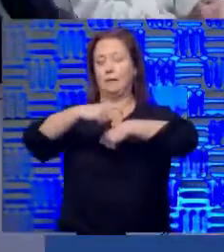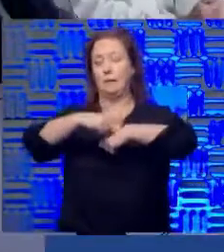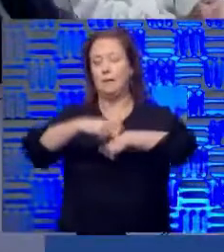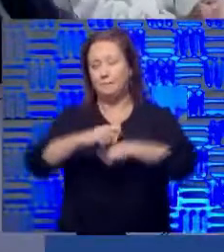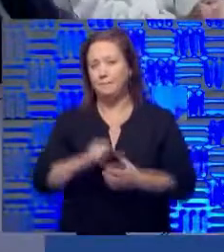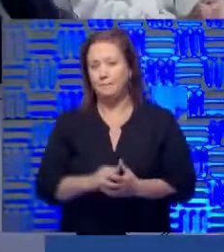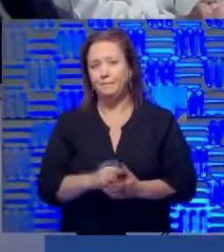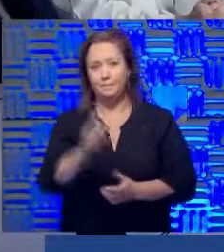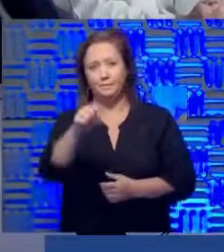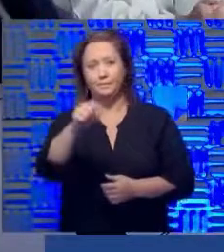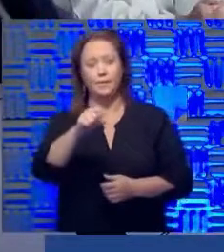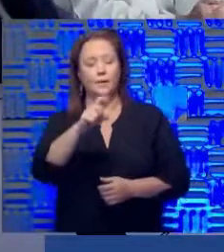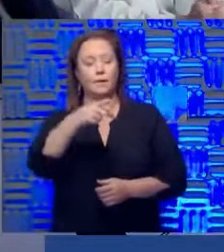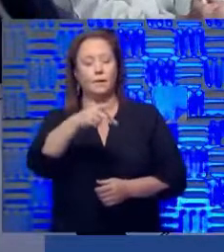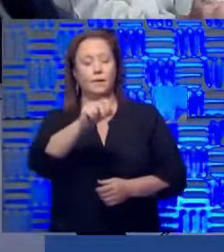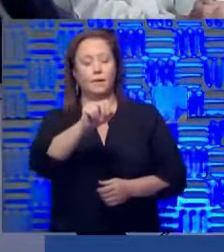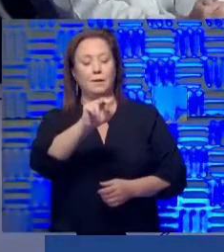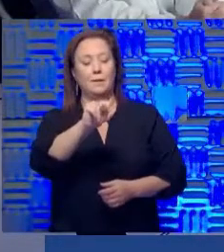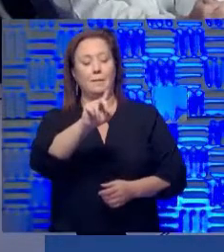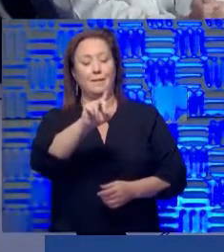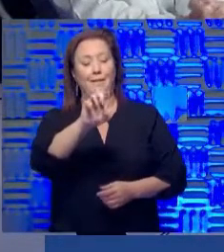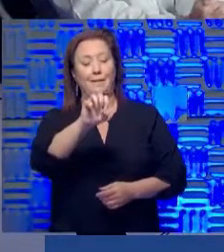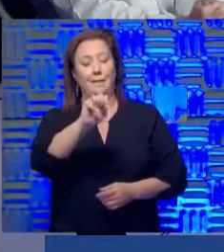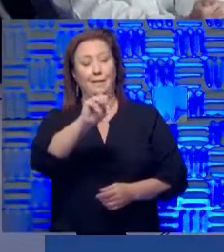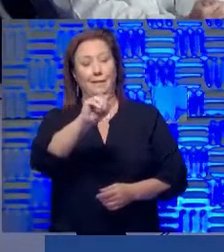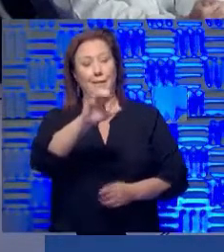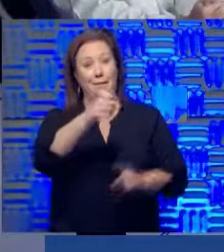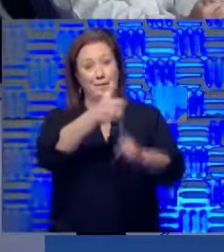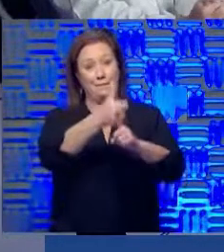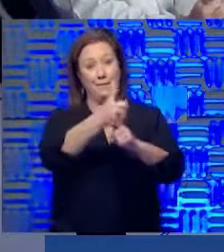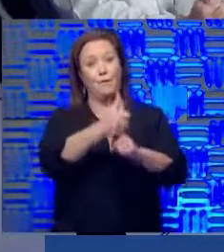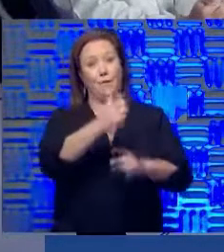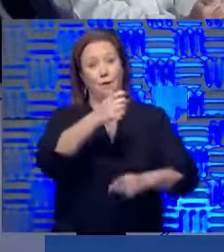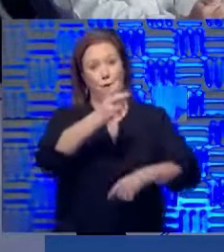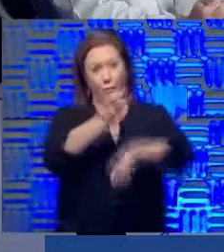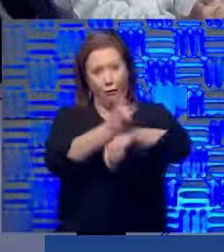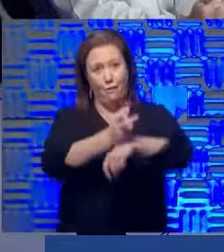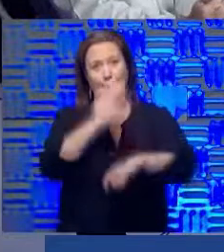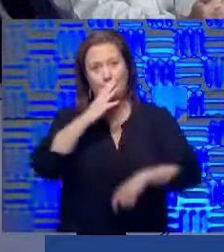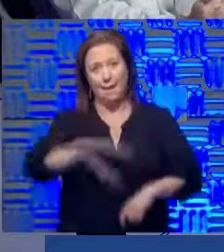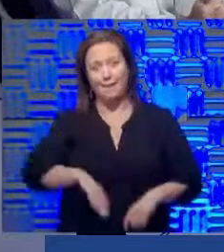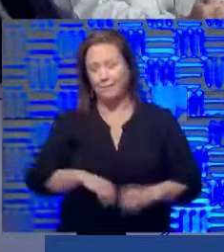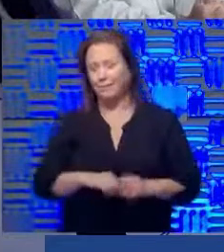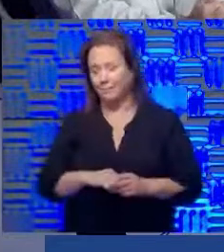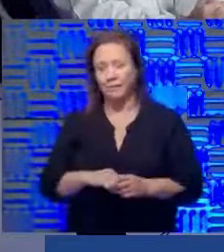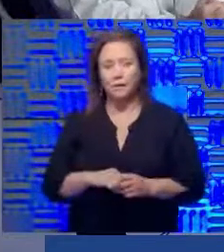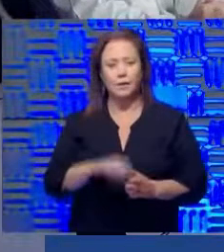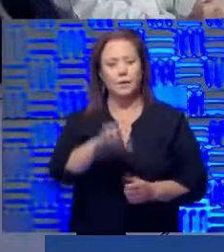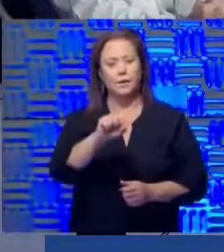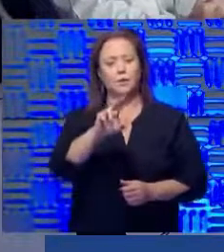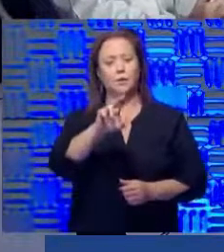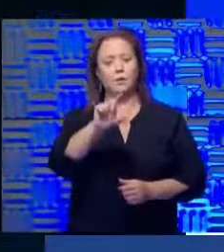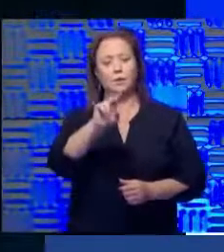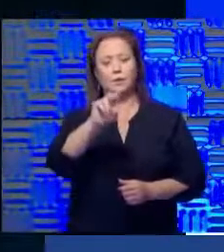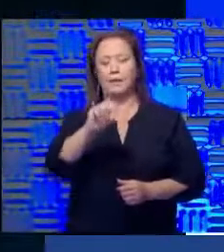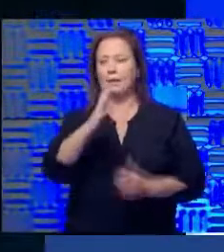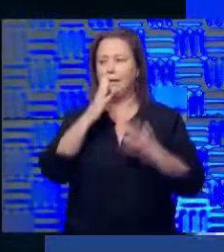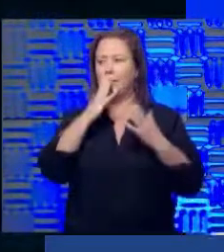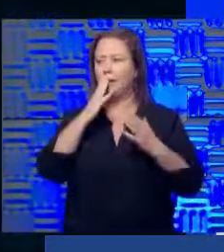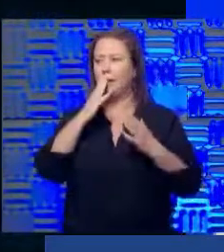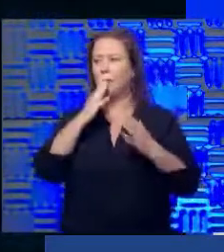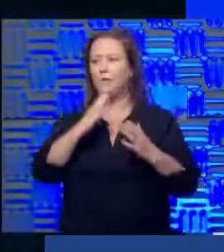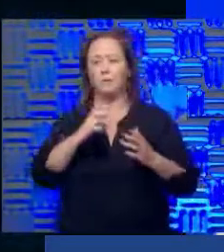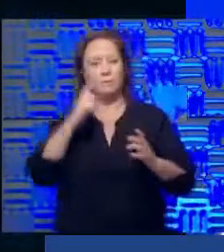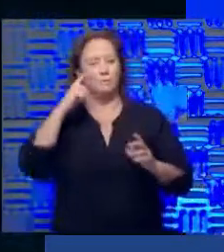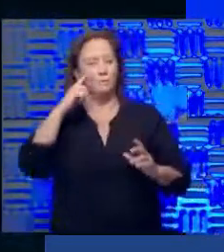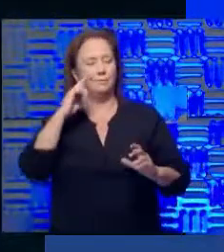the least. Pandemics are bad, and they're hard. They are hard. They are hard. That's fair. And Suzanne, and thank you, because you just